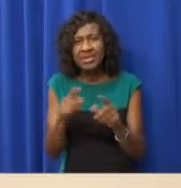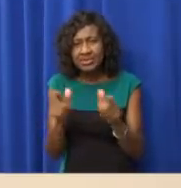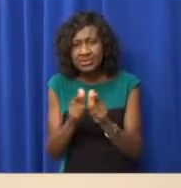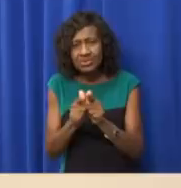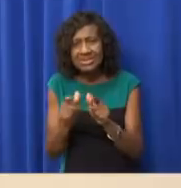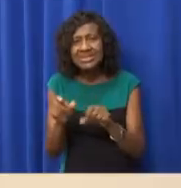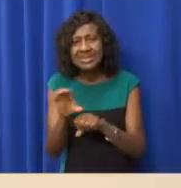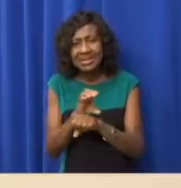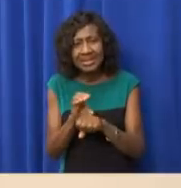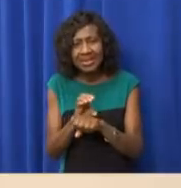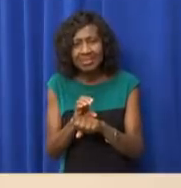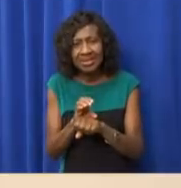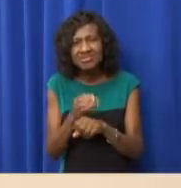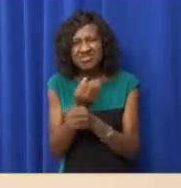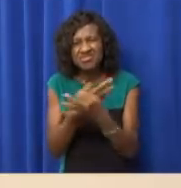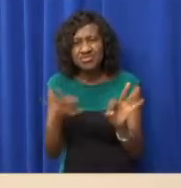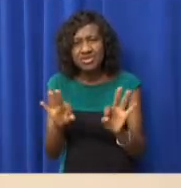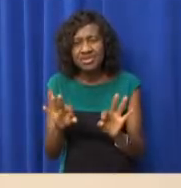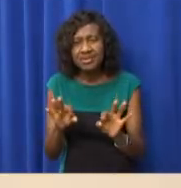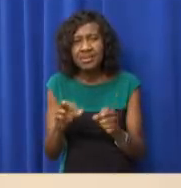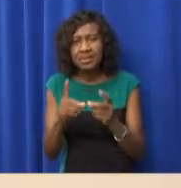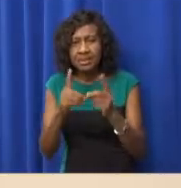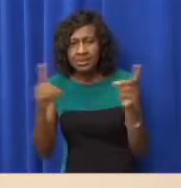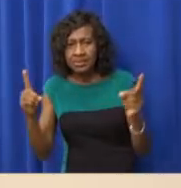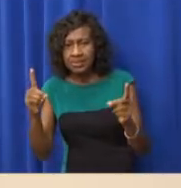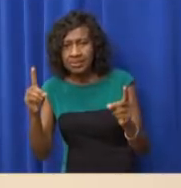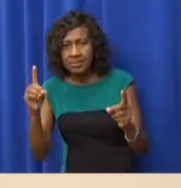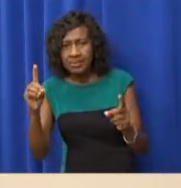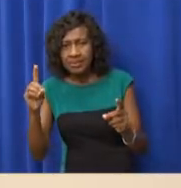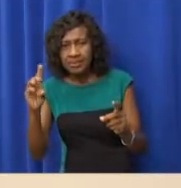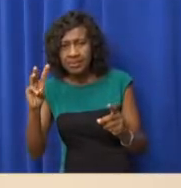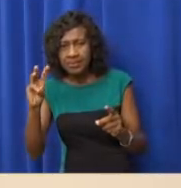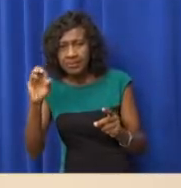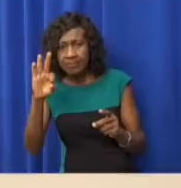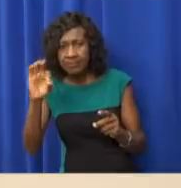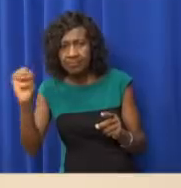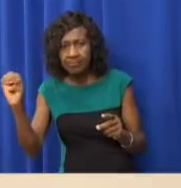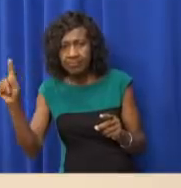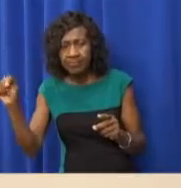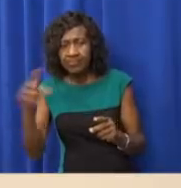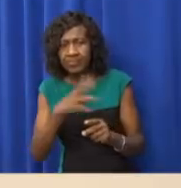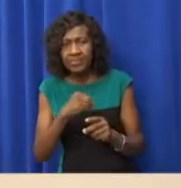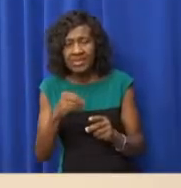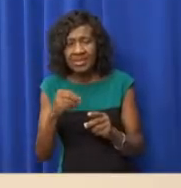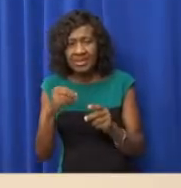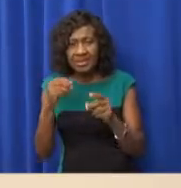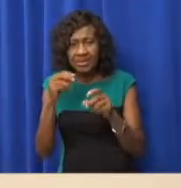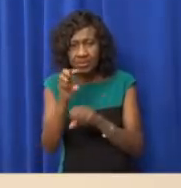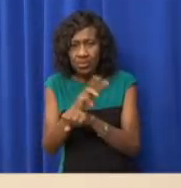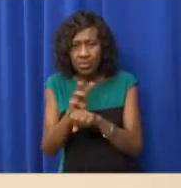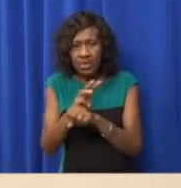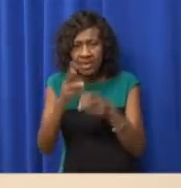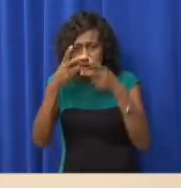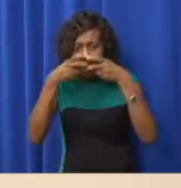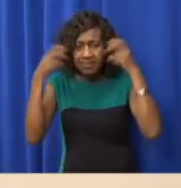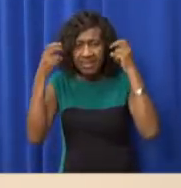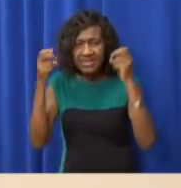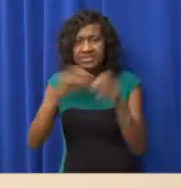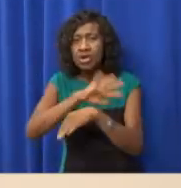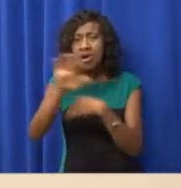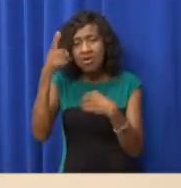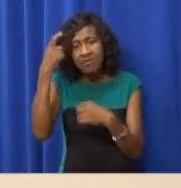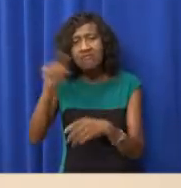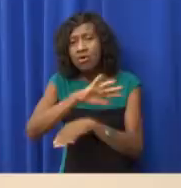restrictions. However, social distancing and the wearing of masks in public places continue to apply to all three of